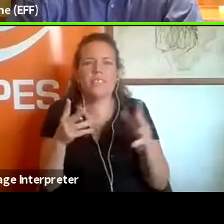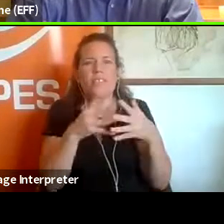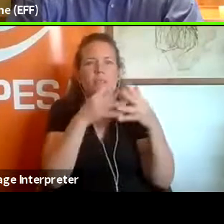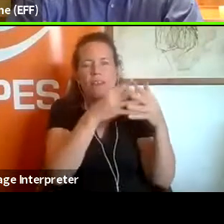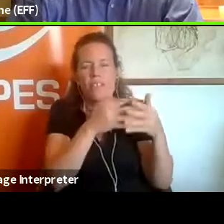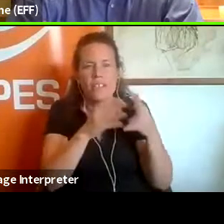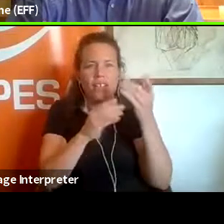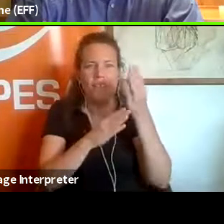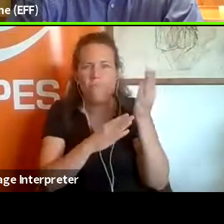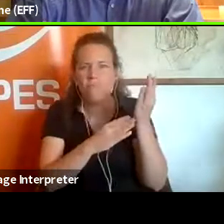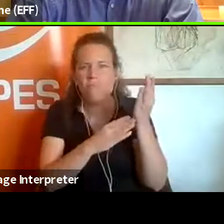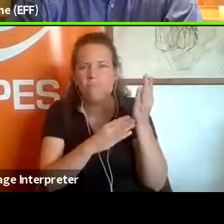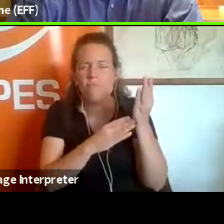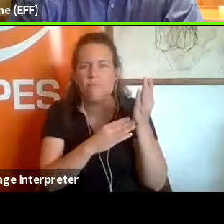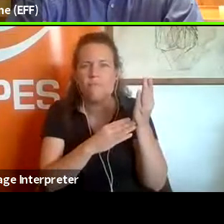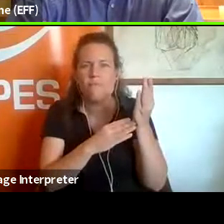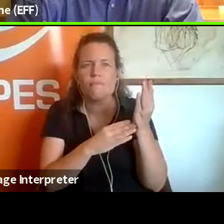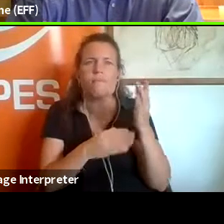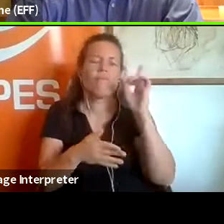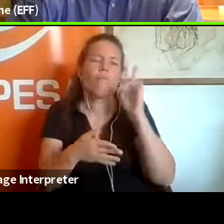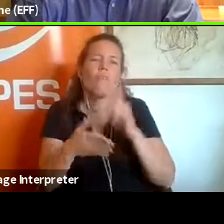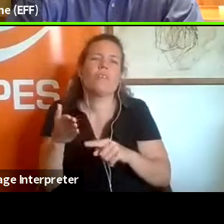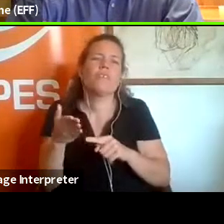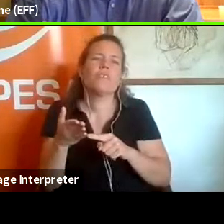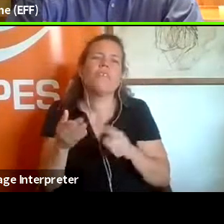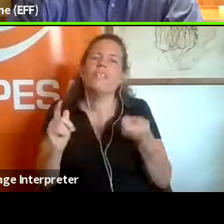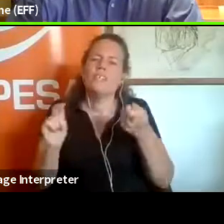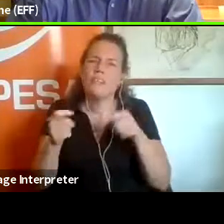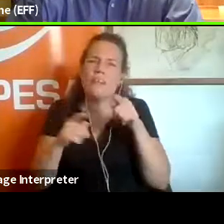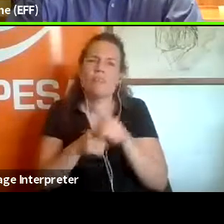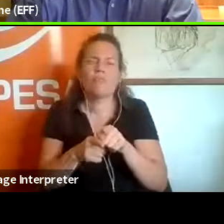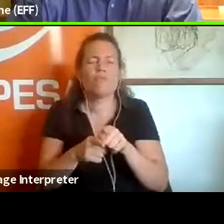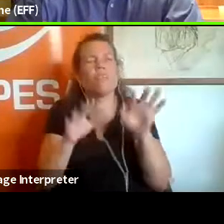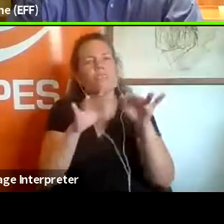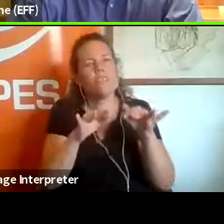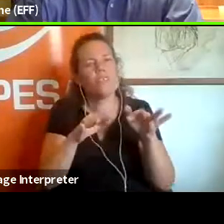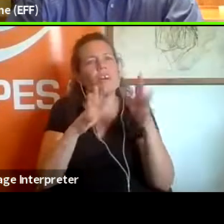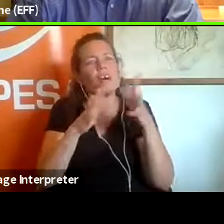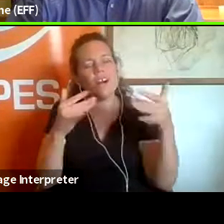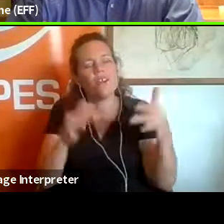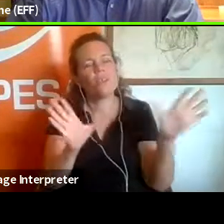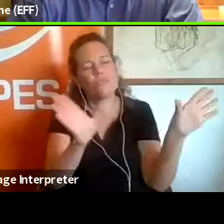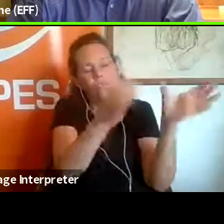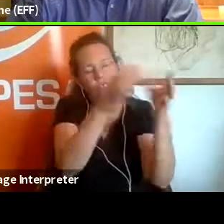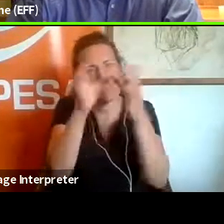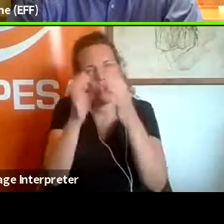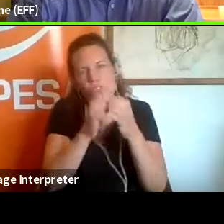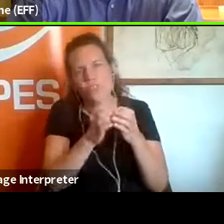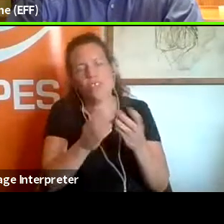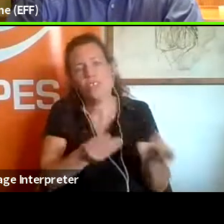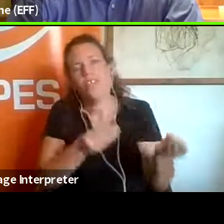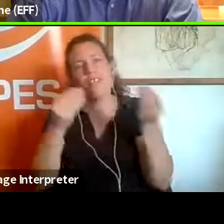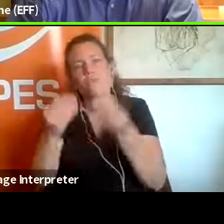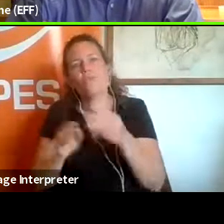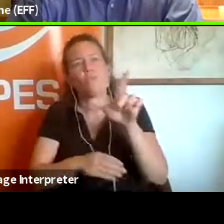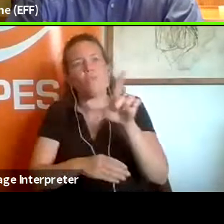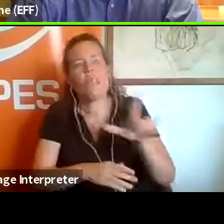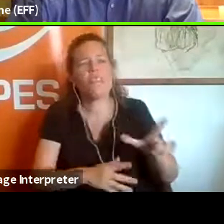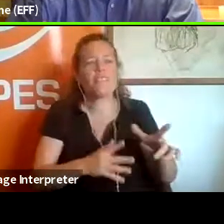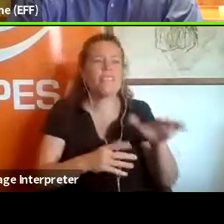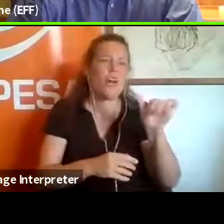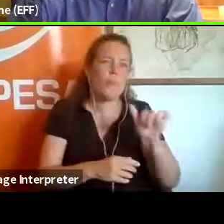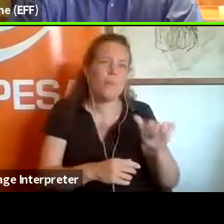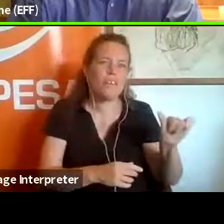instrumental in organizing sessions to get inputs from Latin America, and